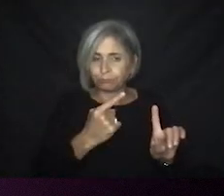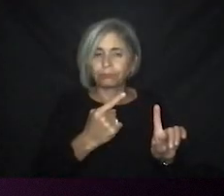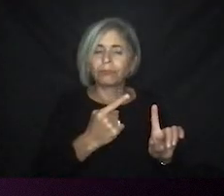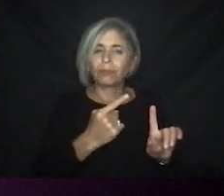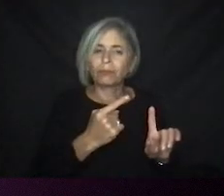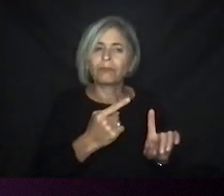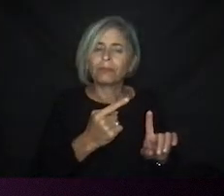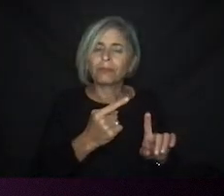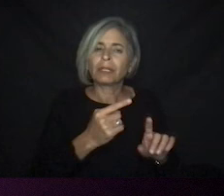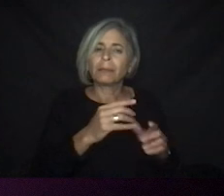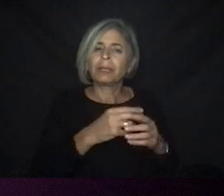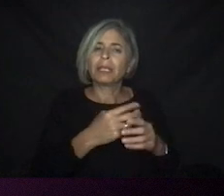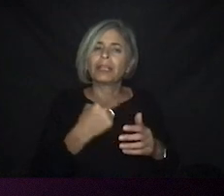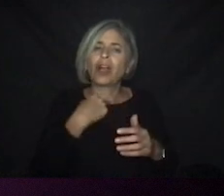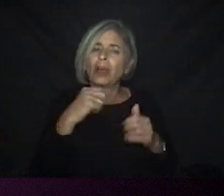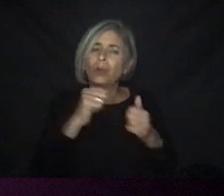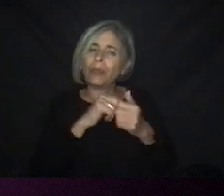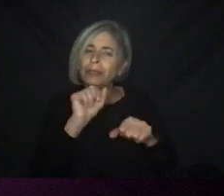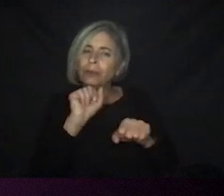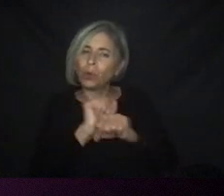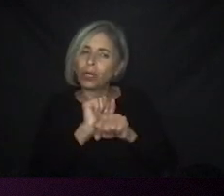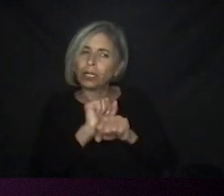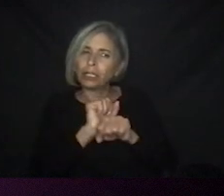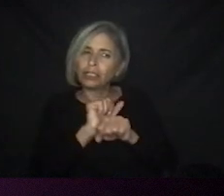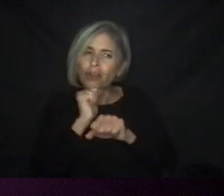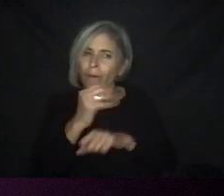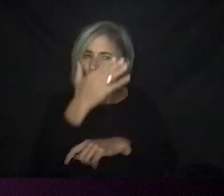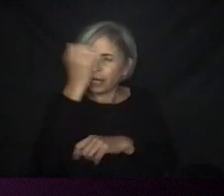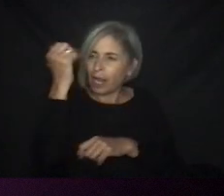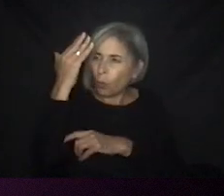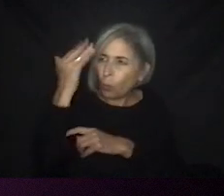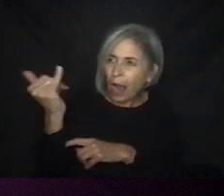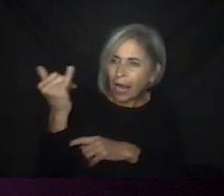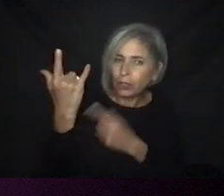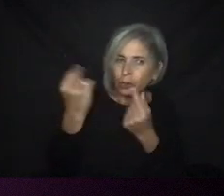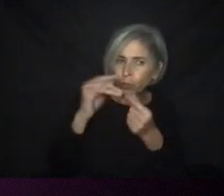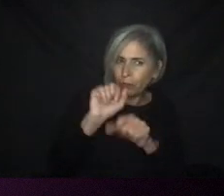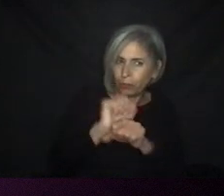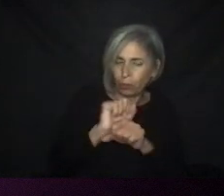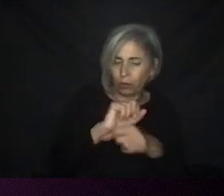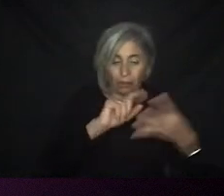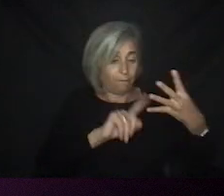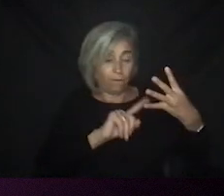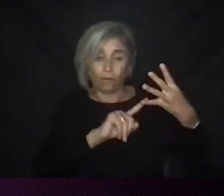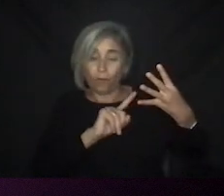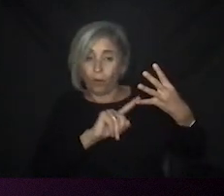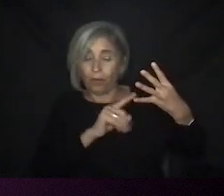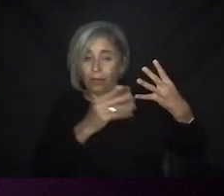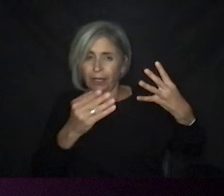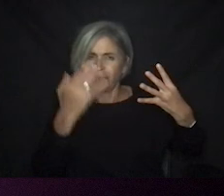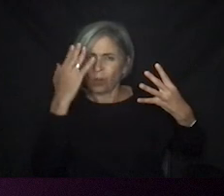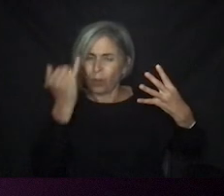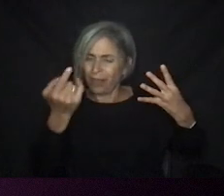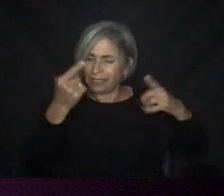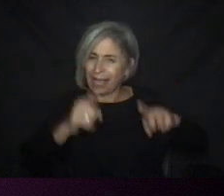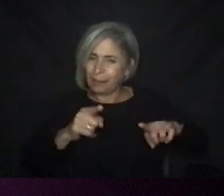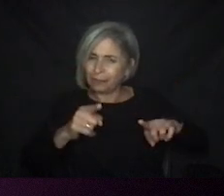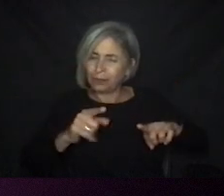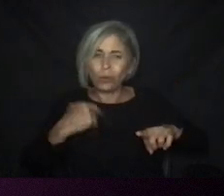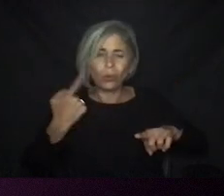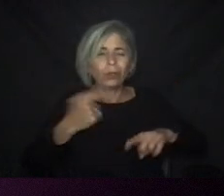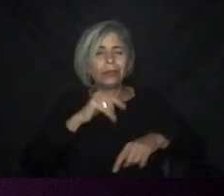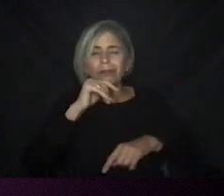But sometimes being caught up in the work, you forget why you're doing the work. And the fourth thing is, why this happens, is we